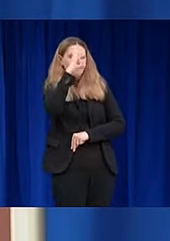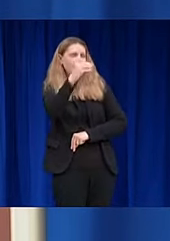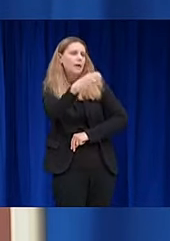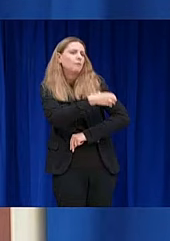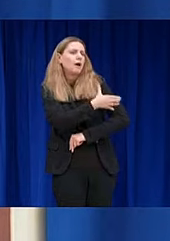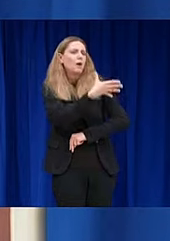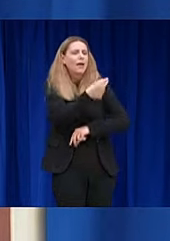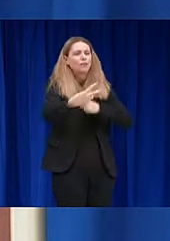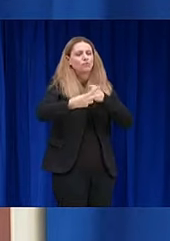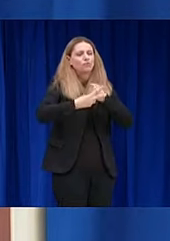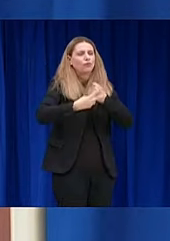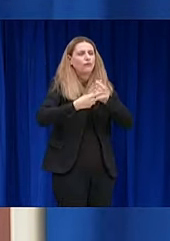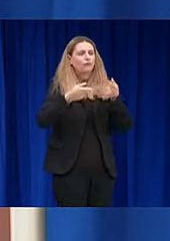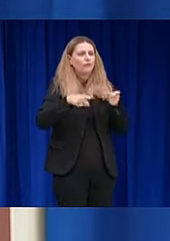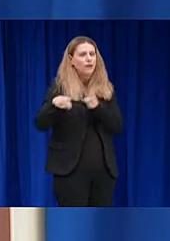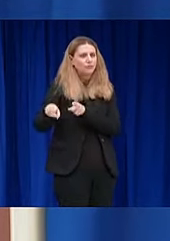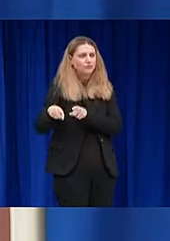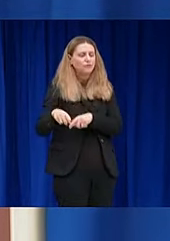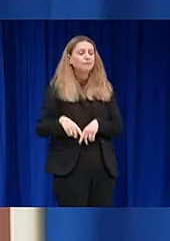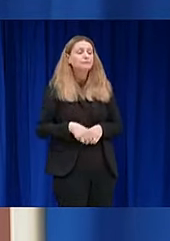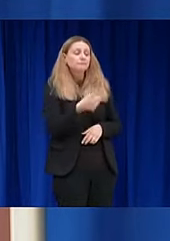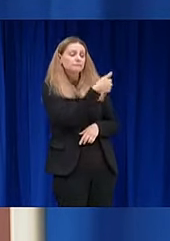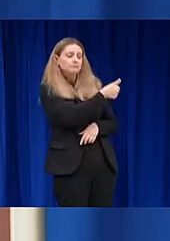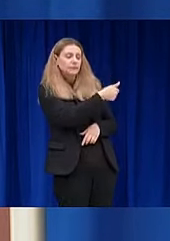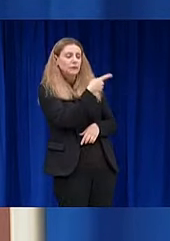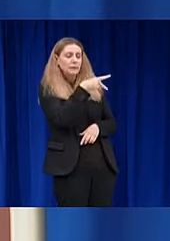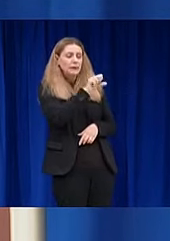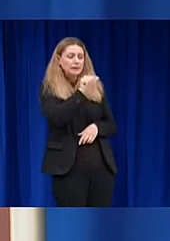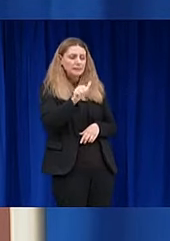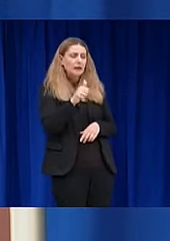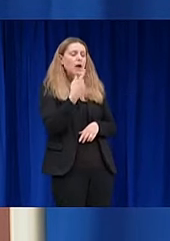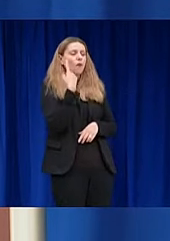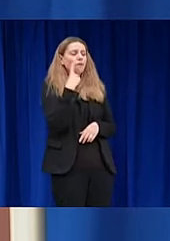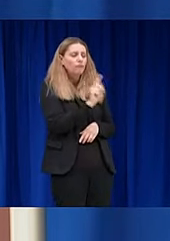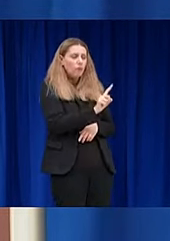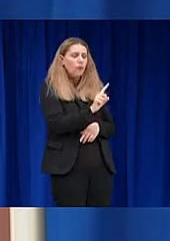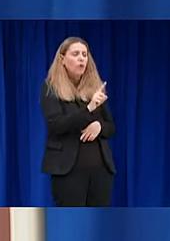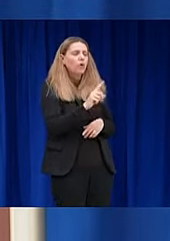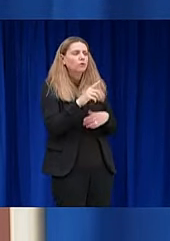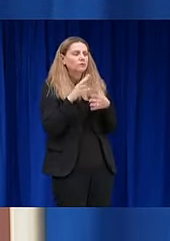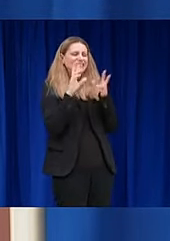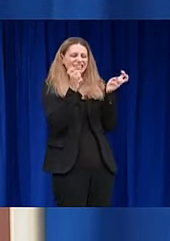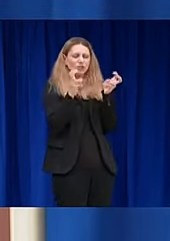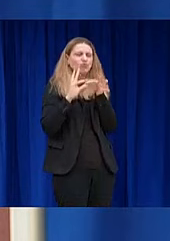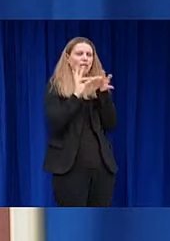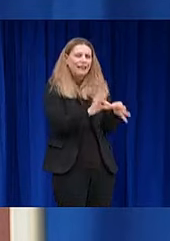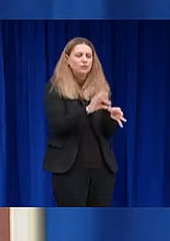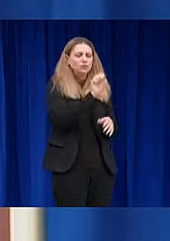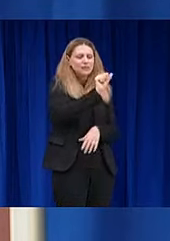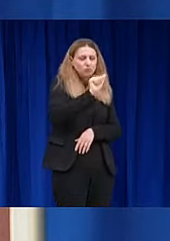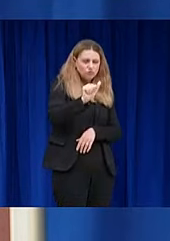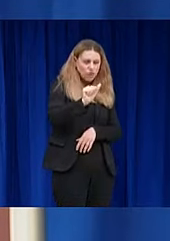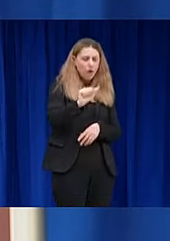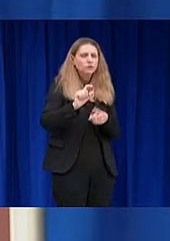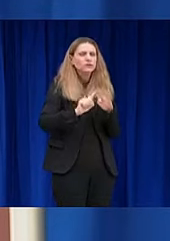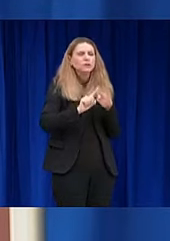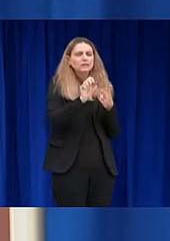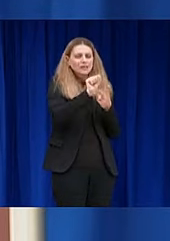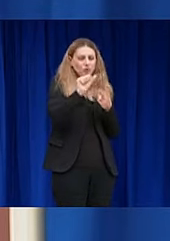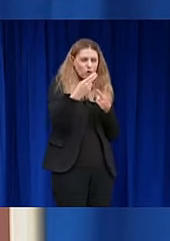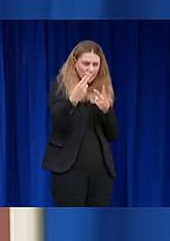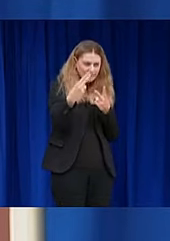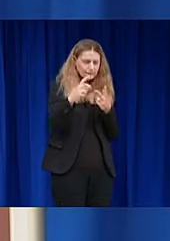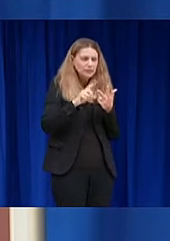Affairs as the Principal Advisor on issues pertaining to sexual assault, sexual harassment, and